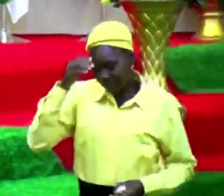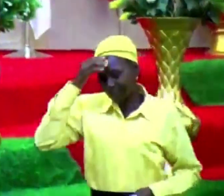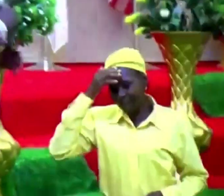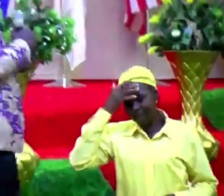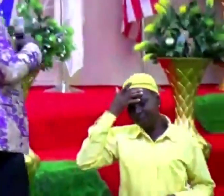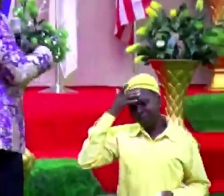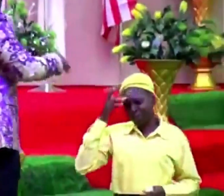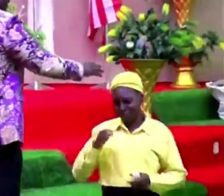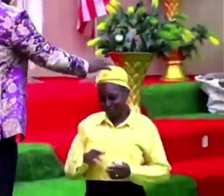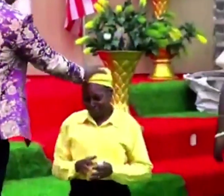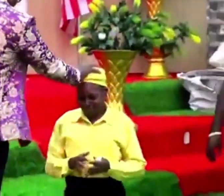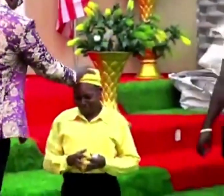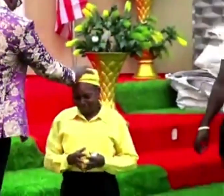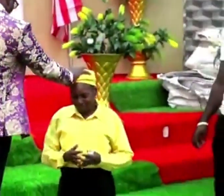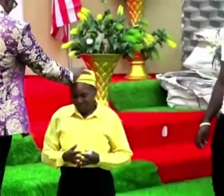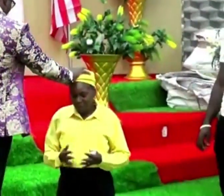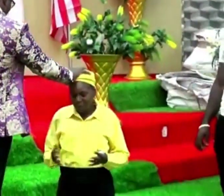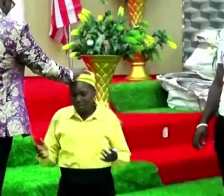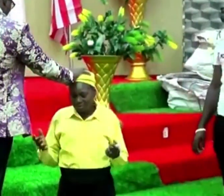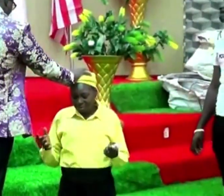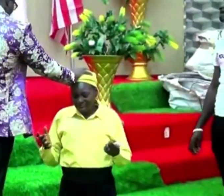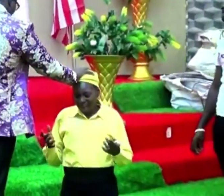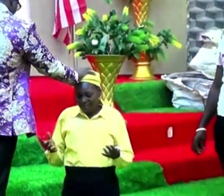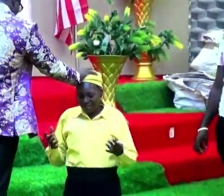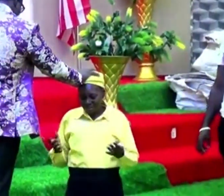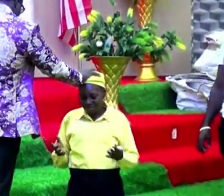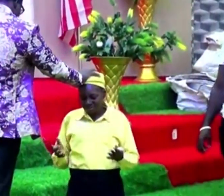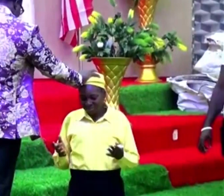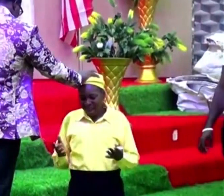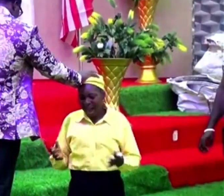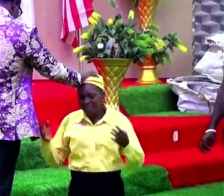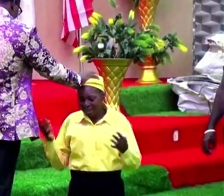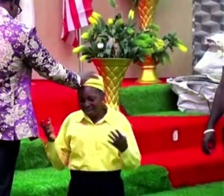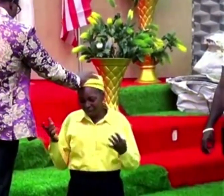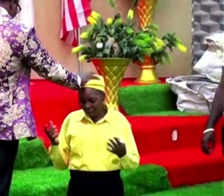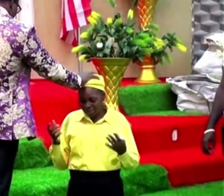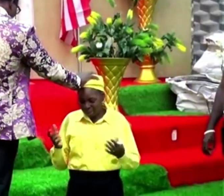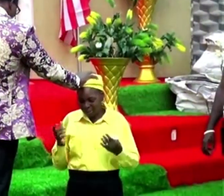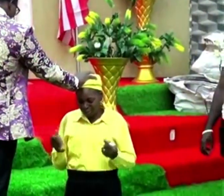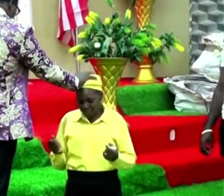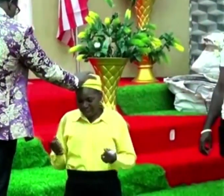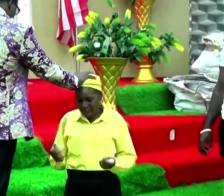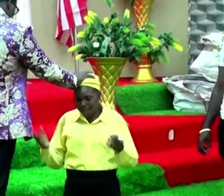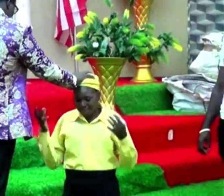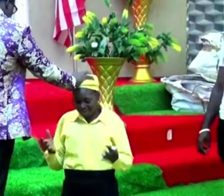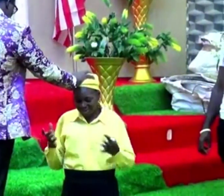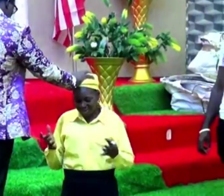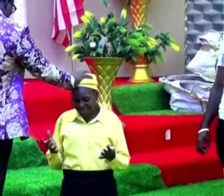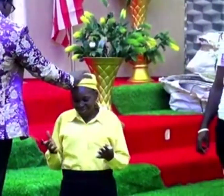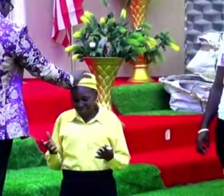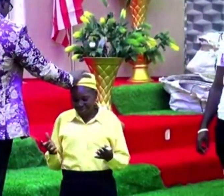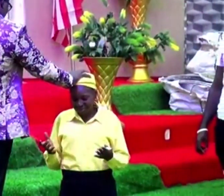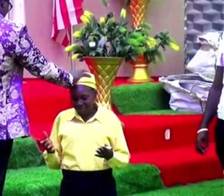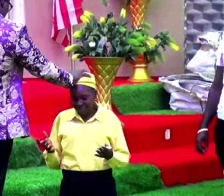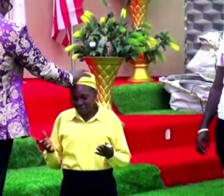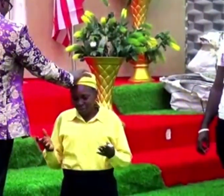hallelujah hallelujah ojo na ojo ayeye ni oni yele anu dide fun o en